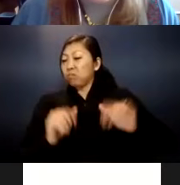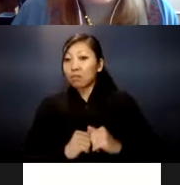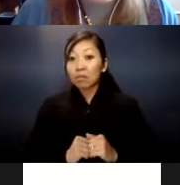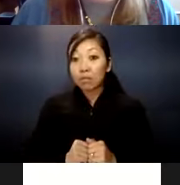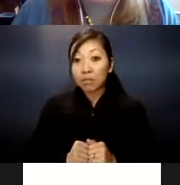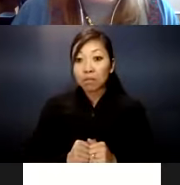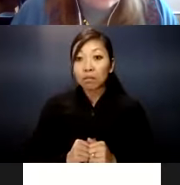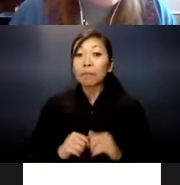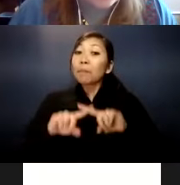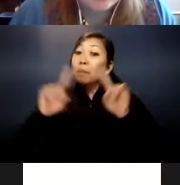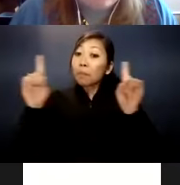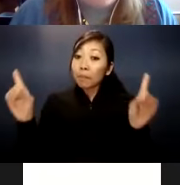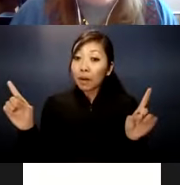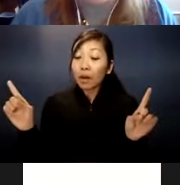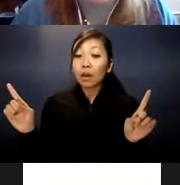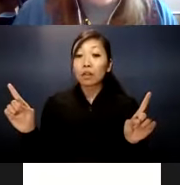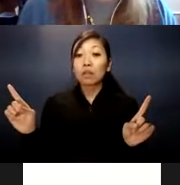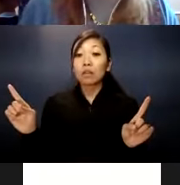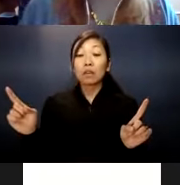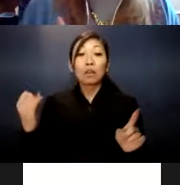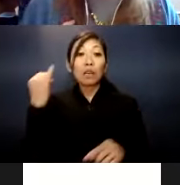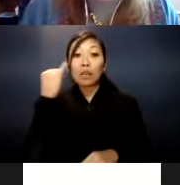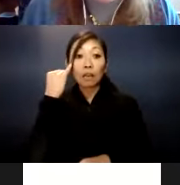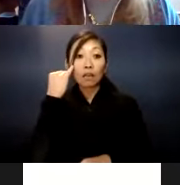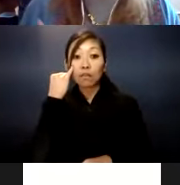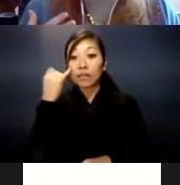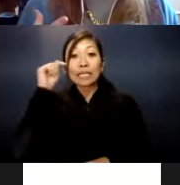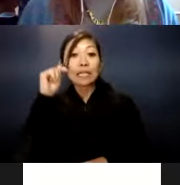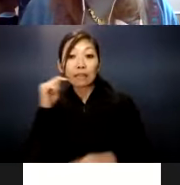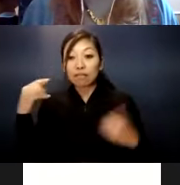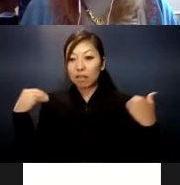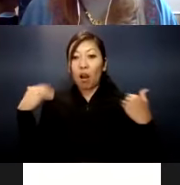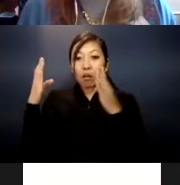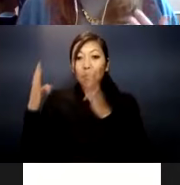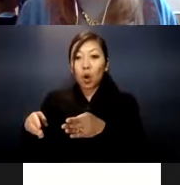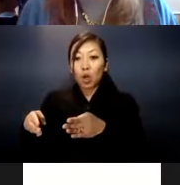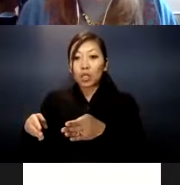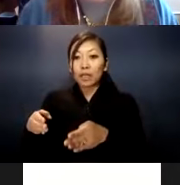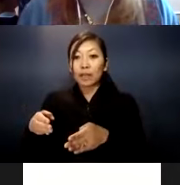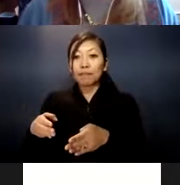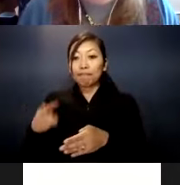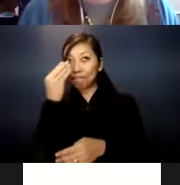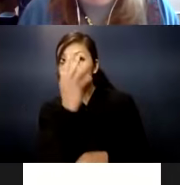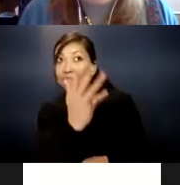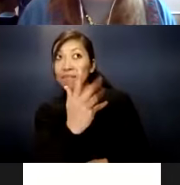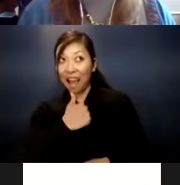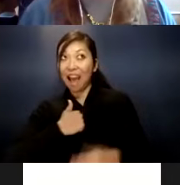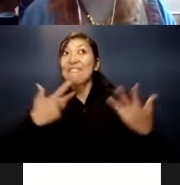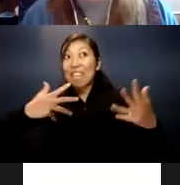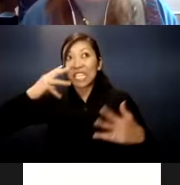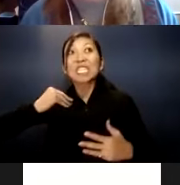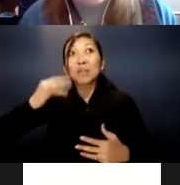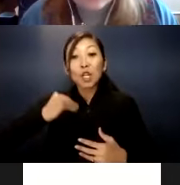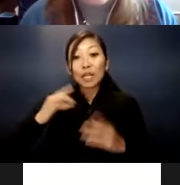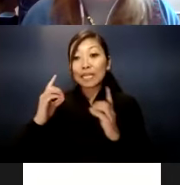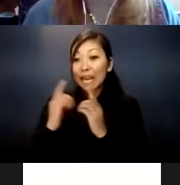And unless there's a disclosure happening, like unless a young person is telling you, hey, I'm experiencing dating violence, or